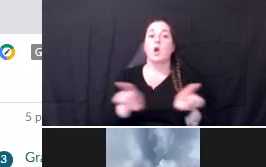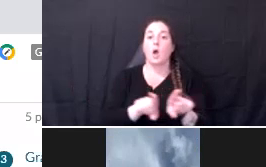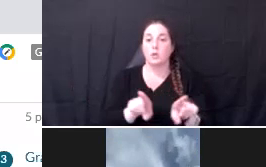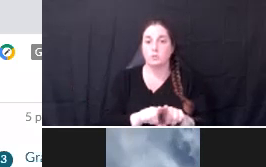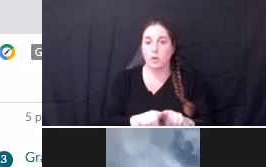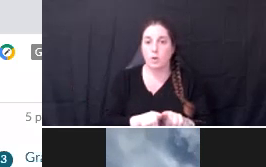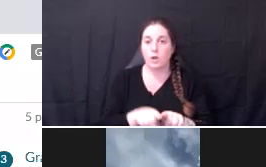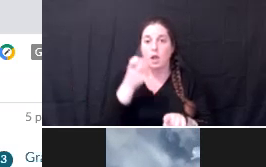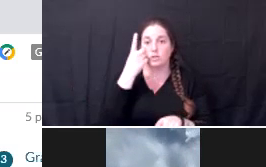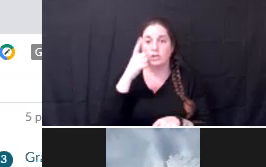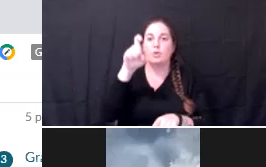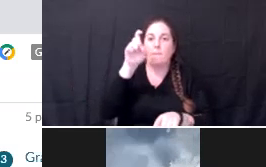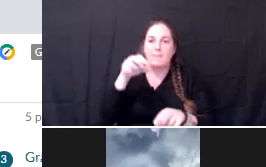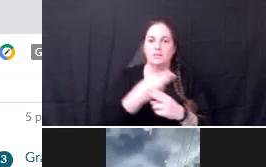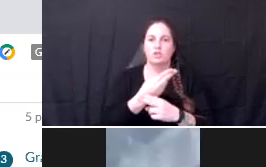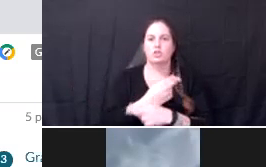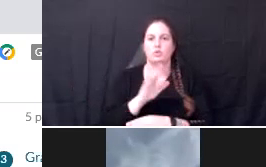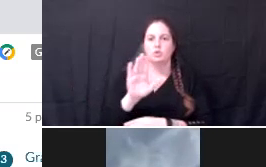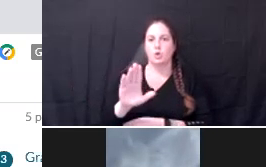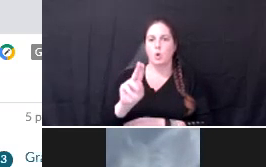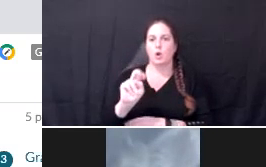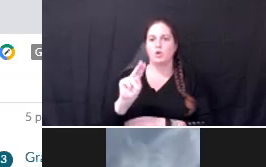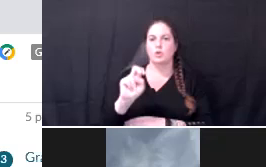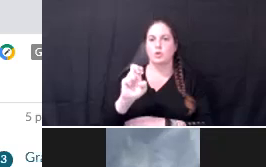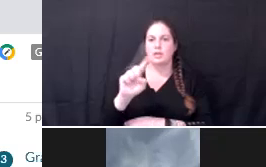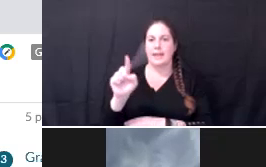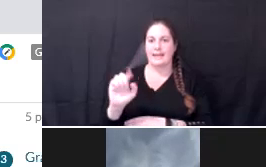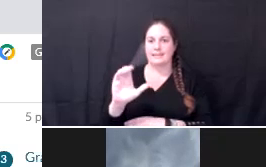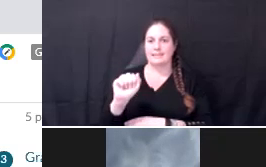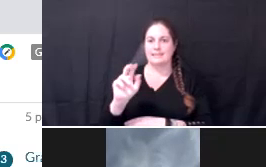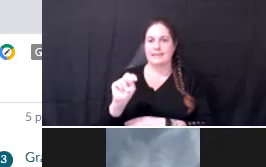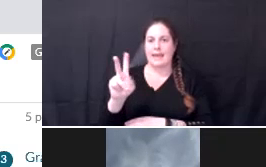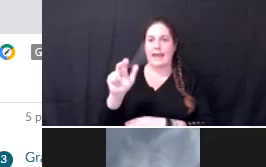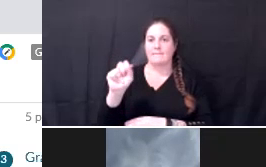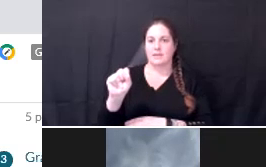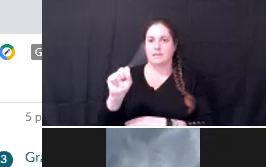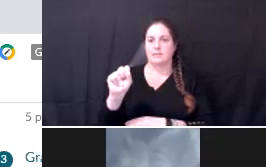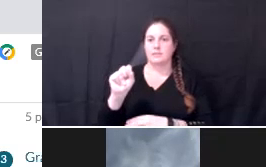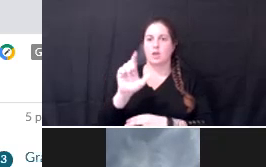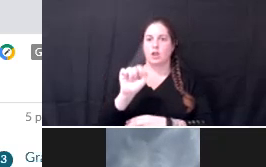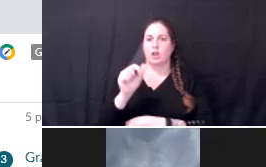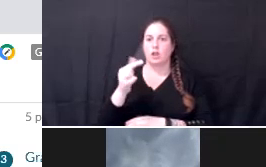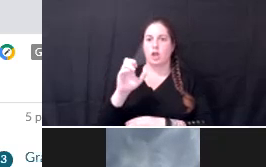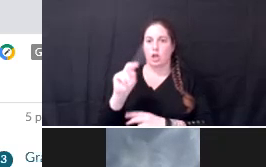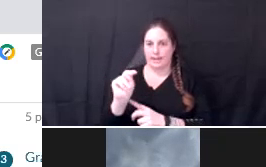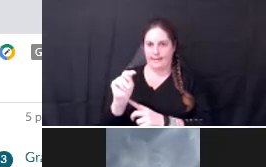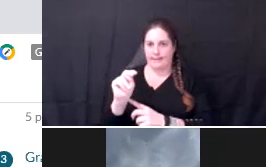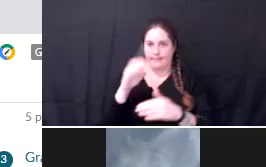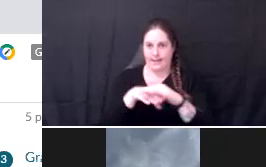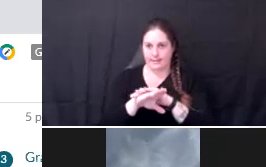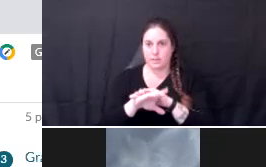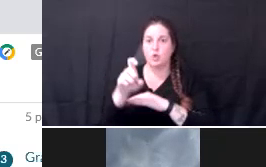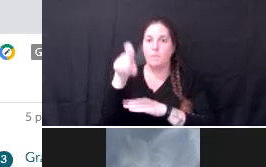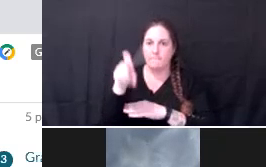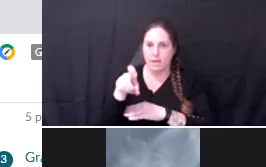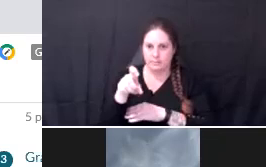your Nunes Canvas login page, meaning when you go to log into Canvas, you should go